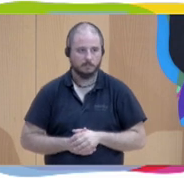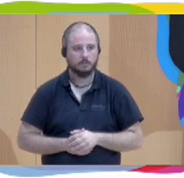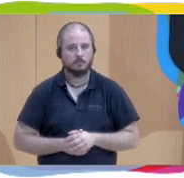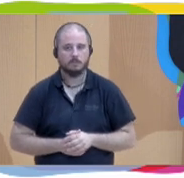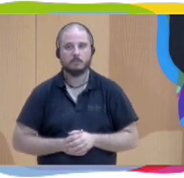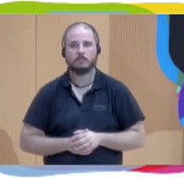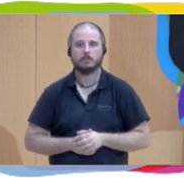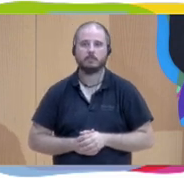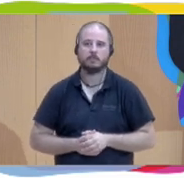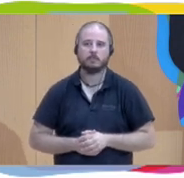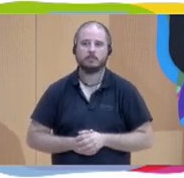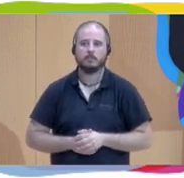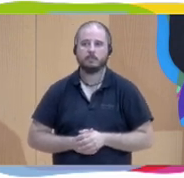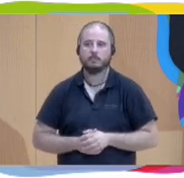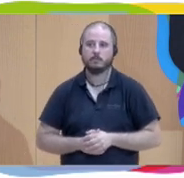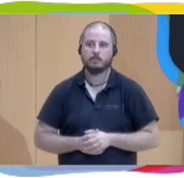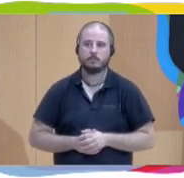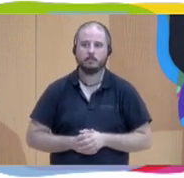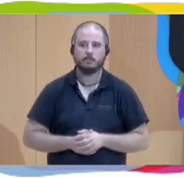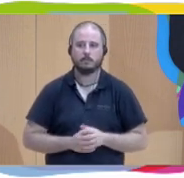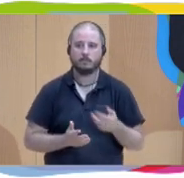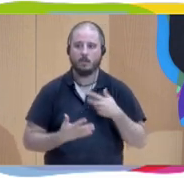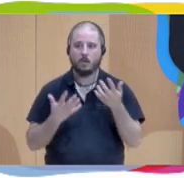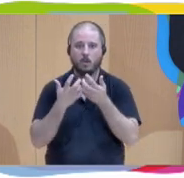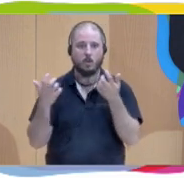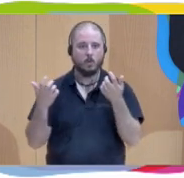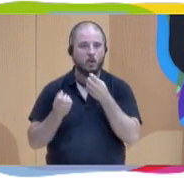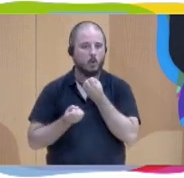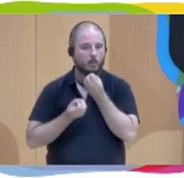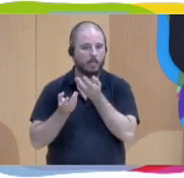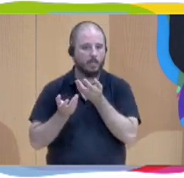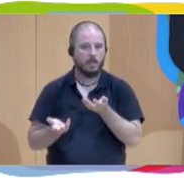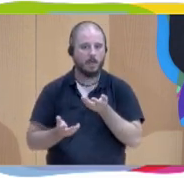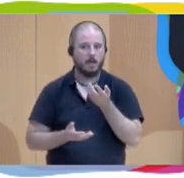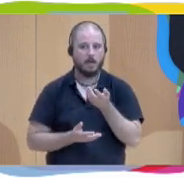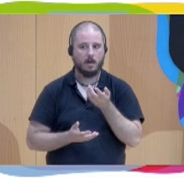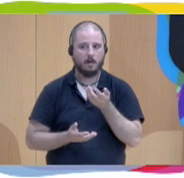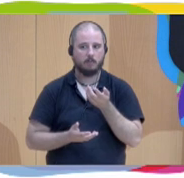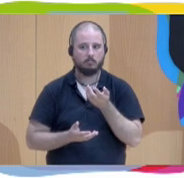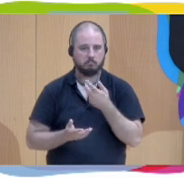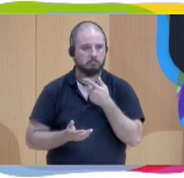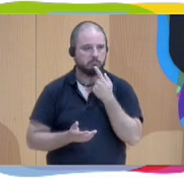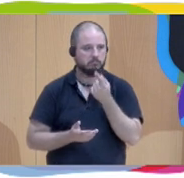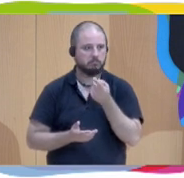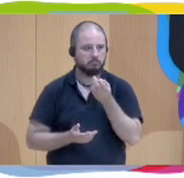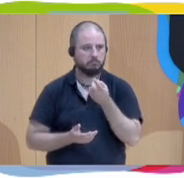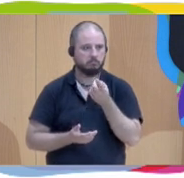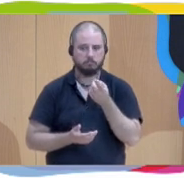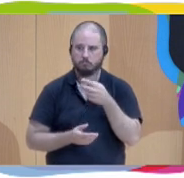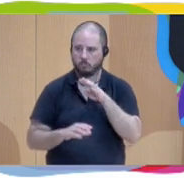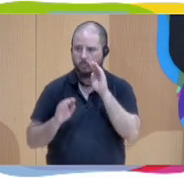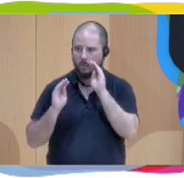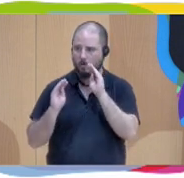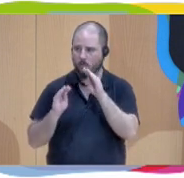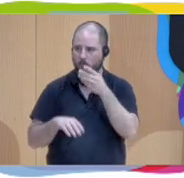And like in the comments that are there, both are excellent teachers with a very good ability to transfer information.